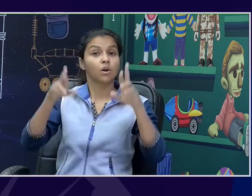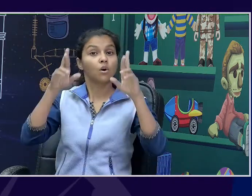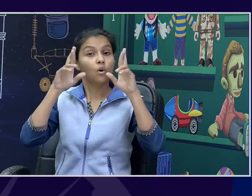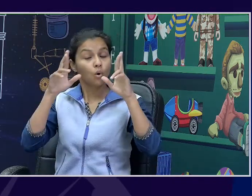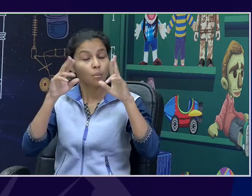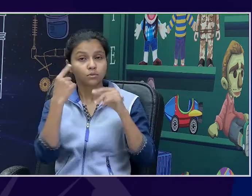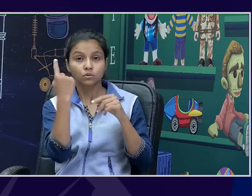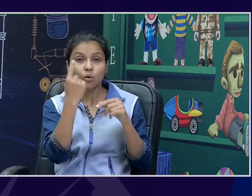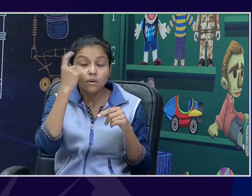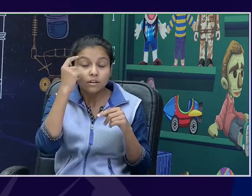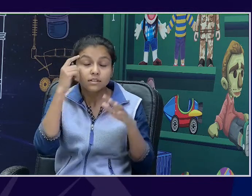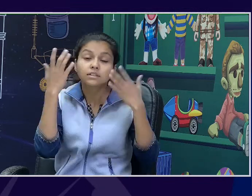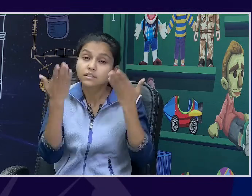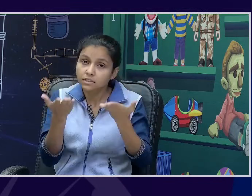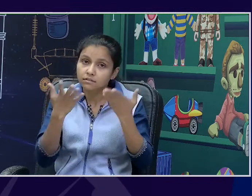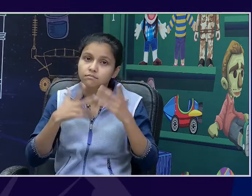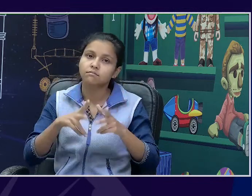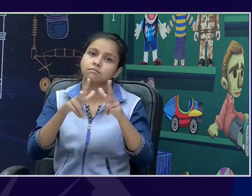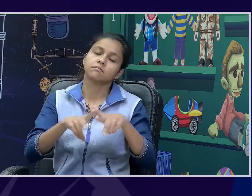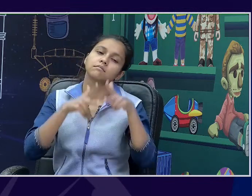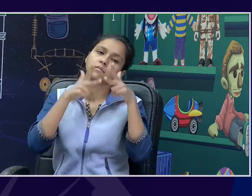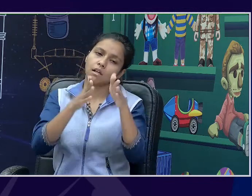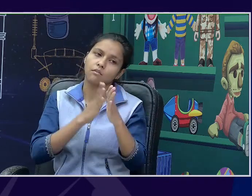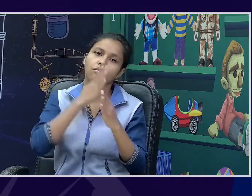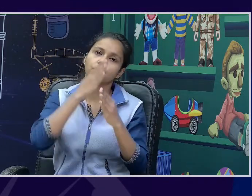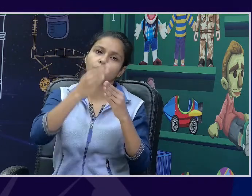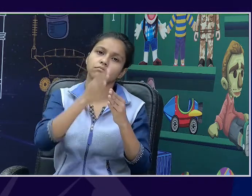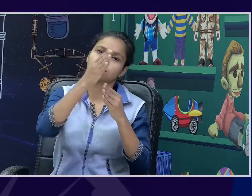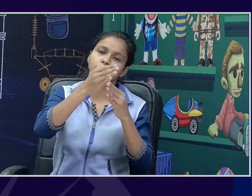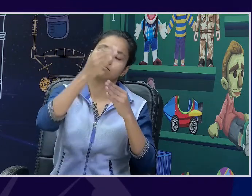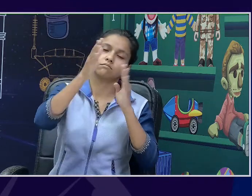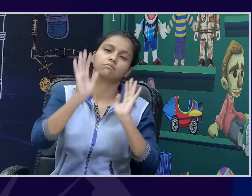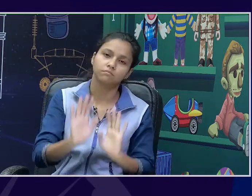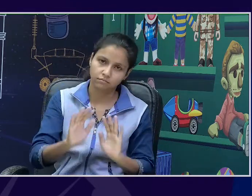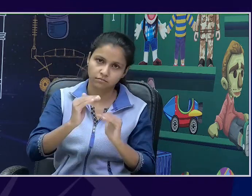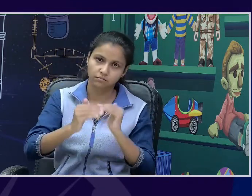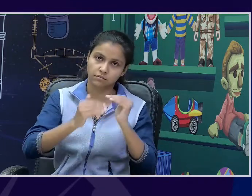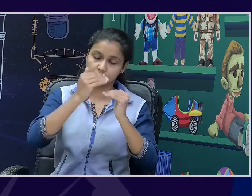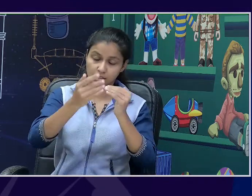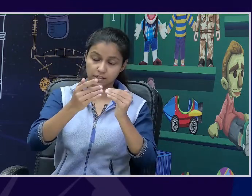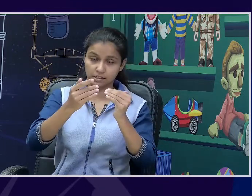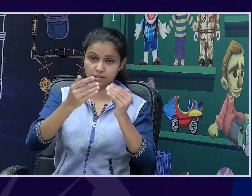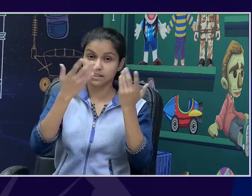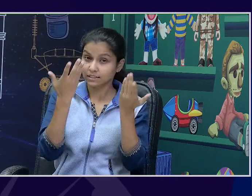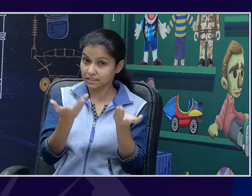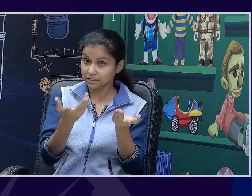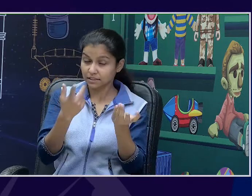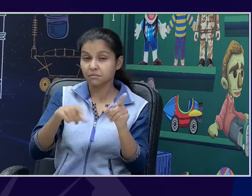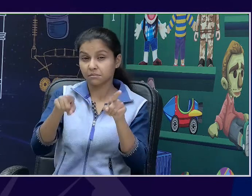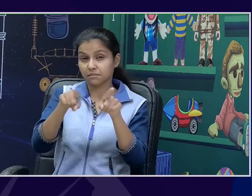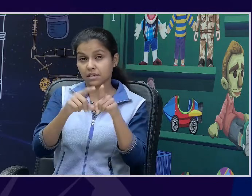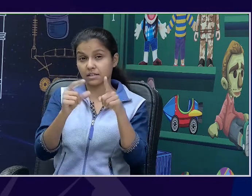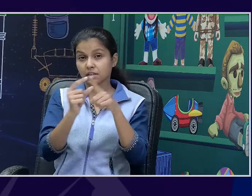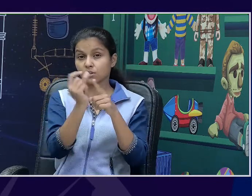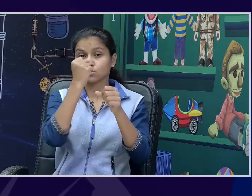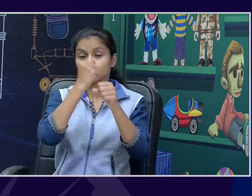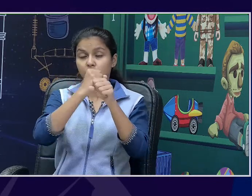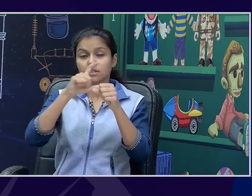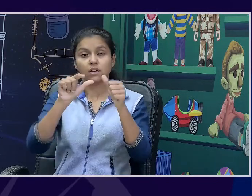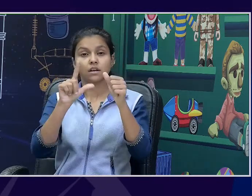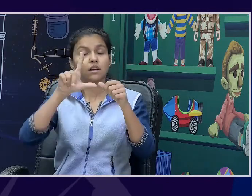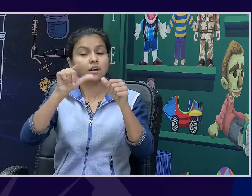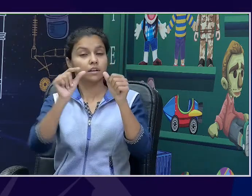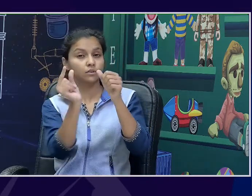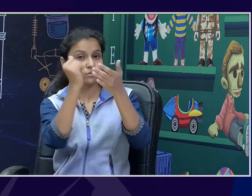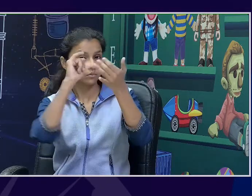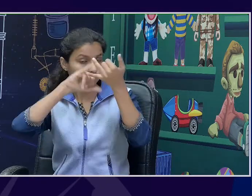the only thing that will take us forward. That is what Douglas is also saying, that he kept hope. He had hope that he